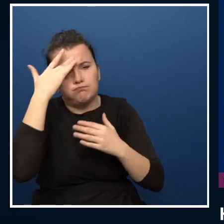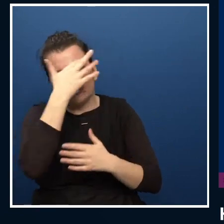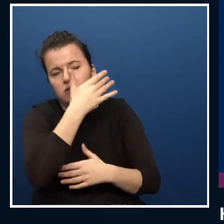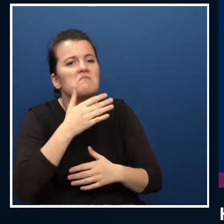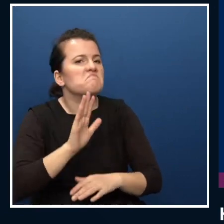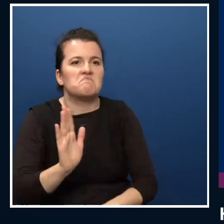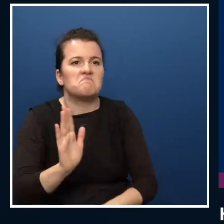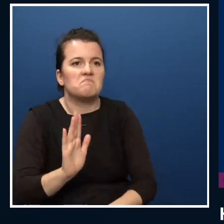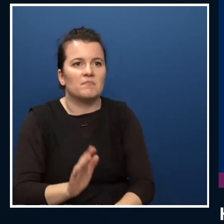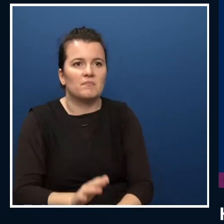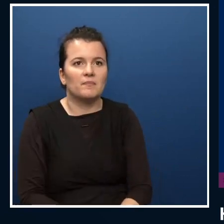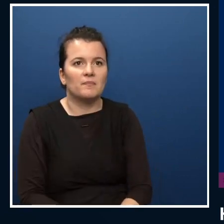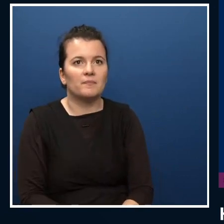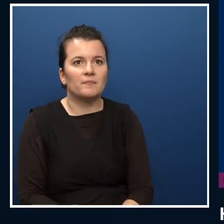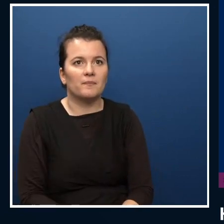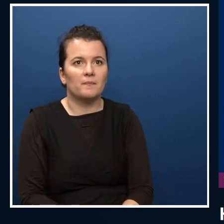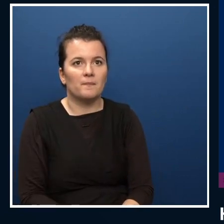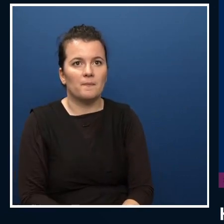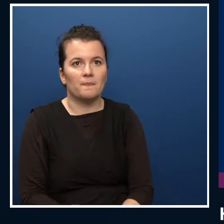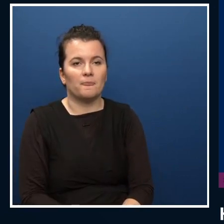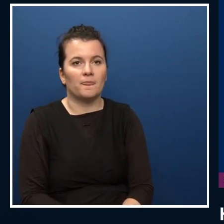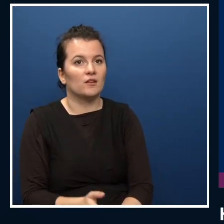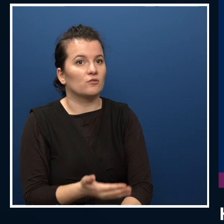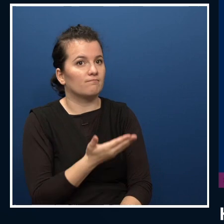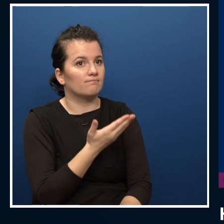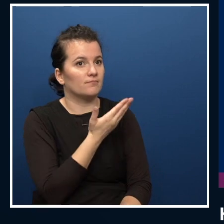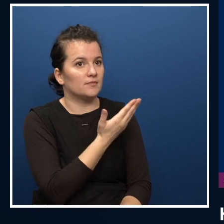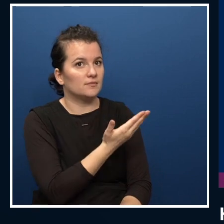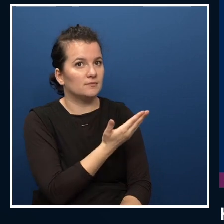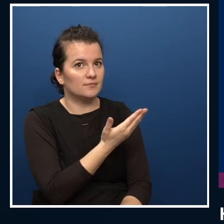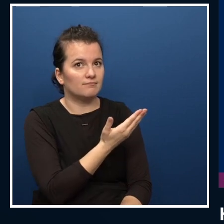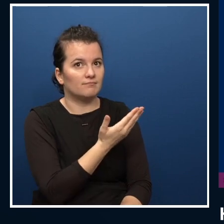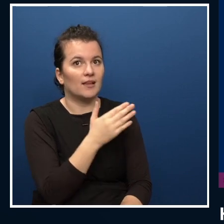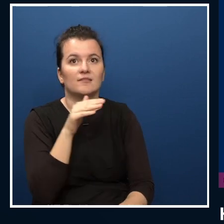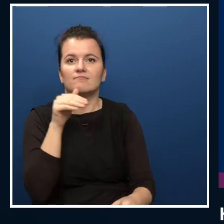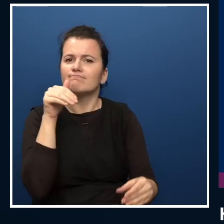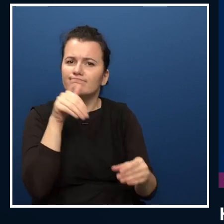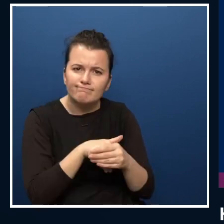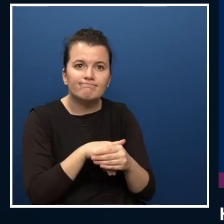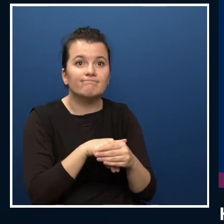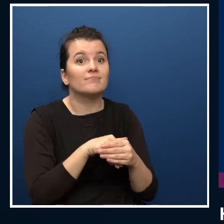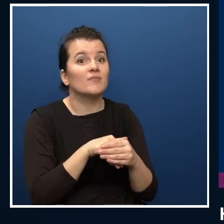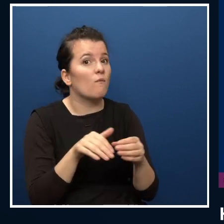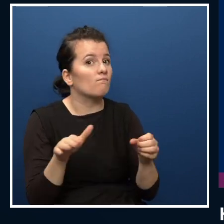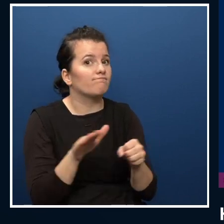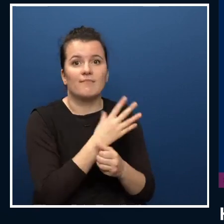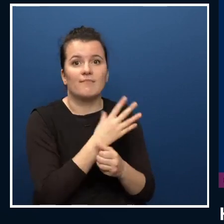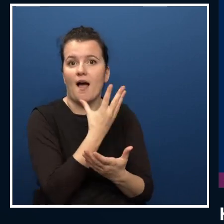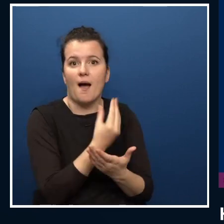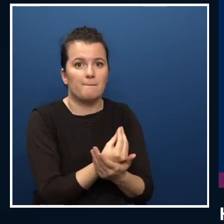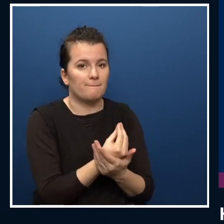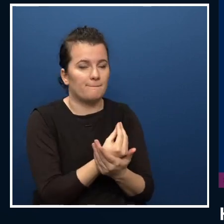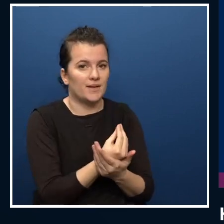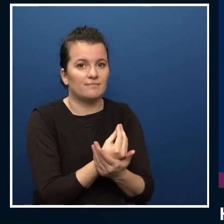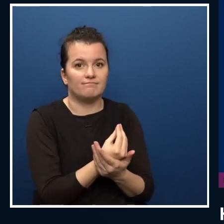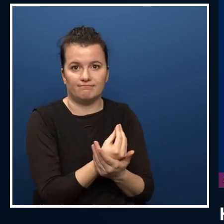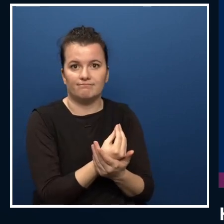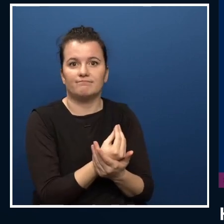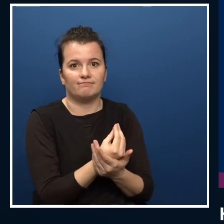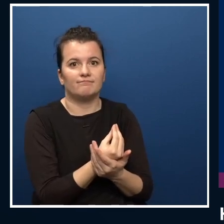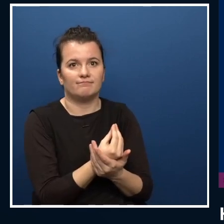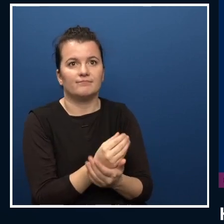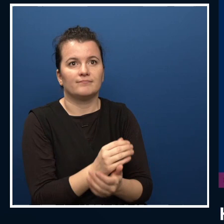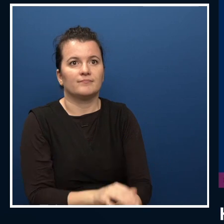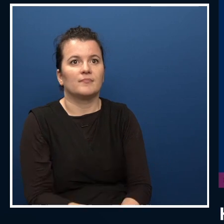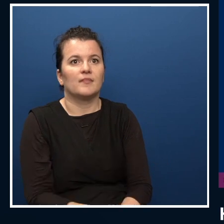Hanselman.com/blog, which is a whole app. And Hanselman.com/blog has a ton of content going back 18 years.